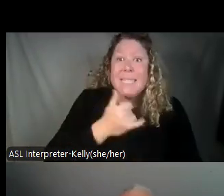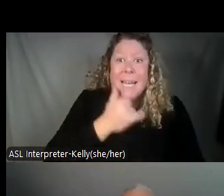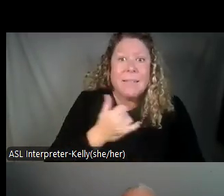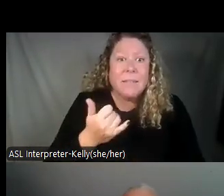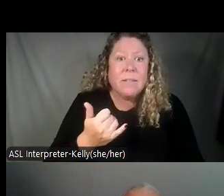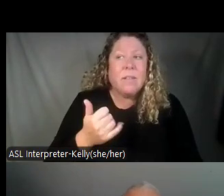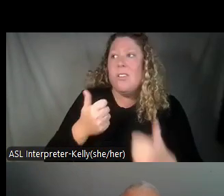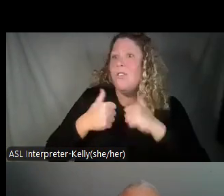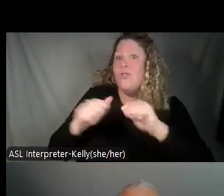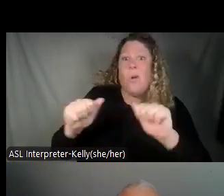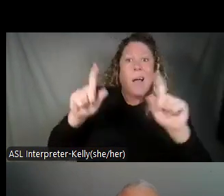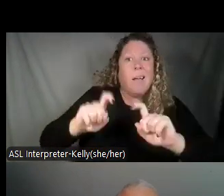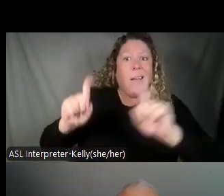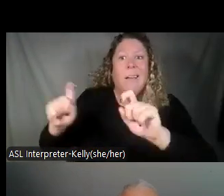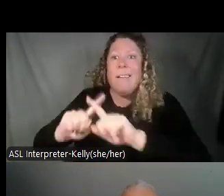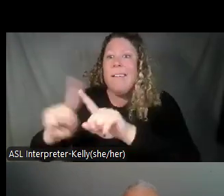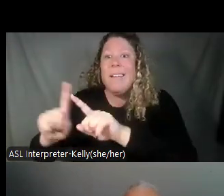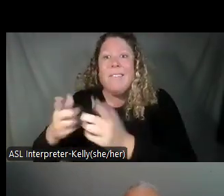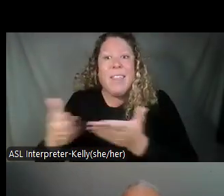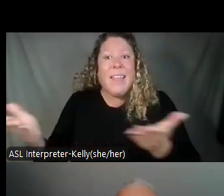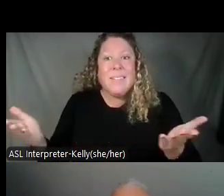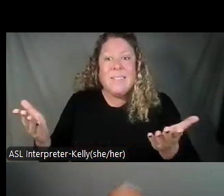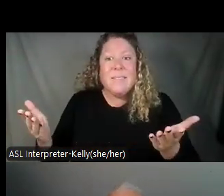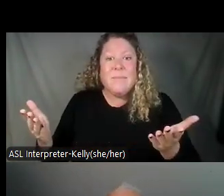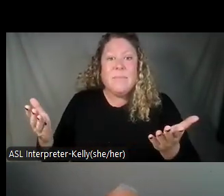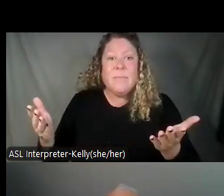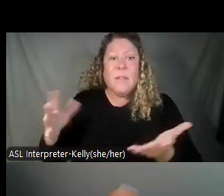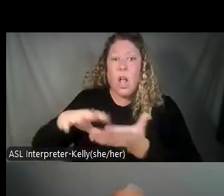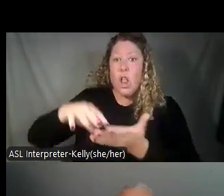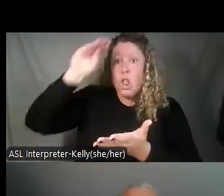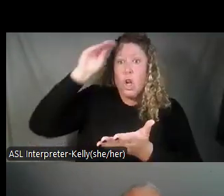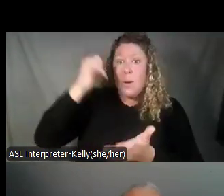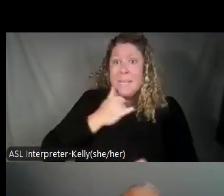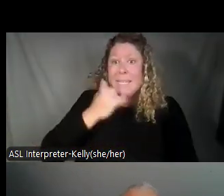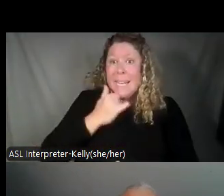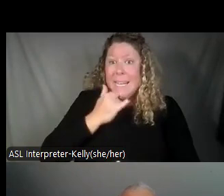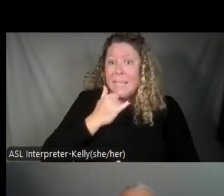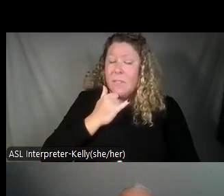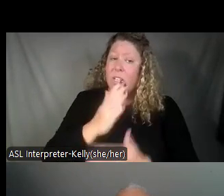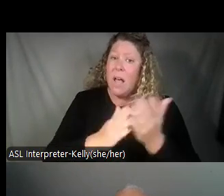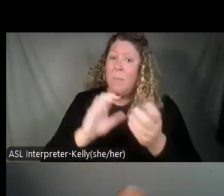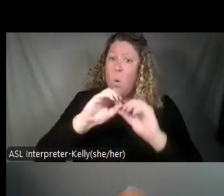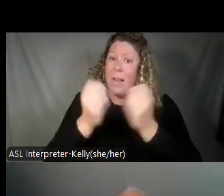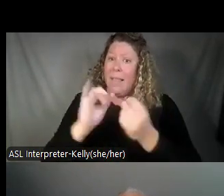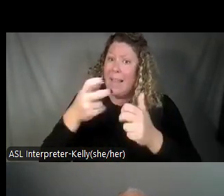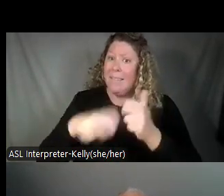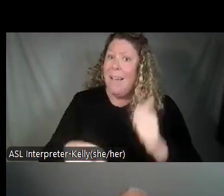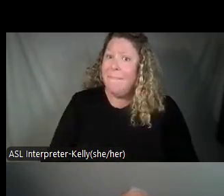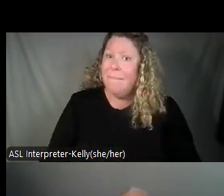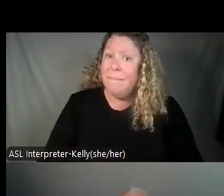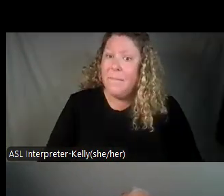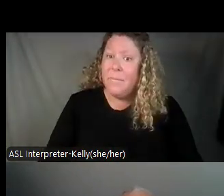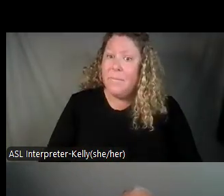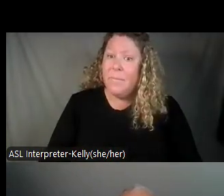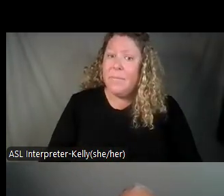idea of learning from our mistakes is a big paradigm shift for some organizations, especially the ones that